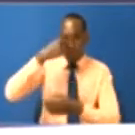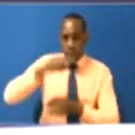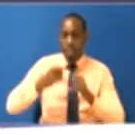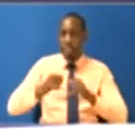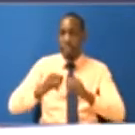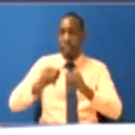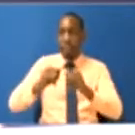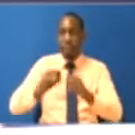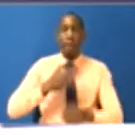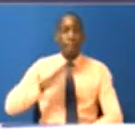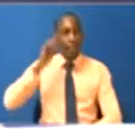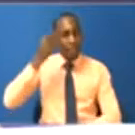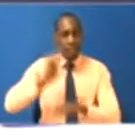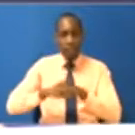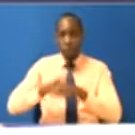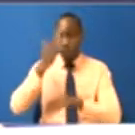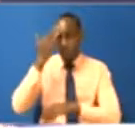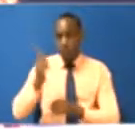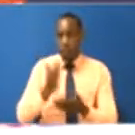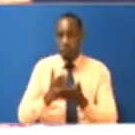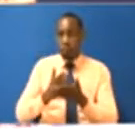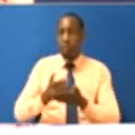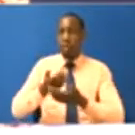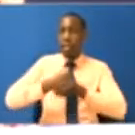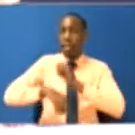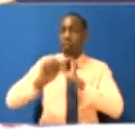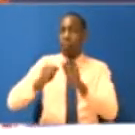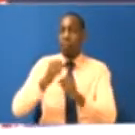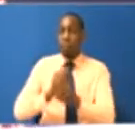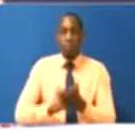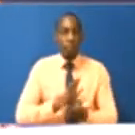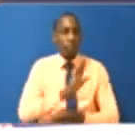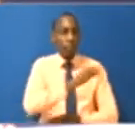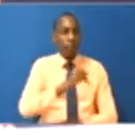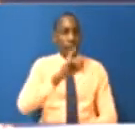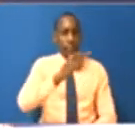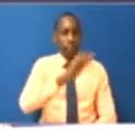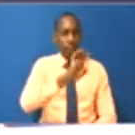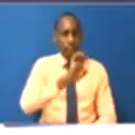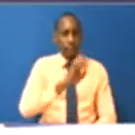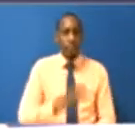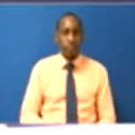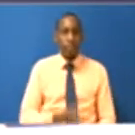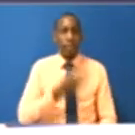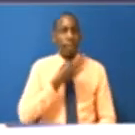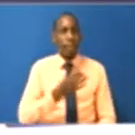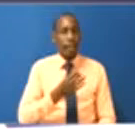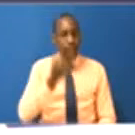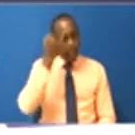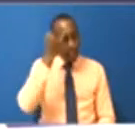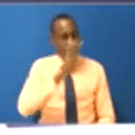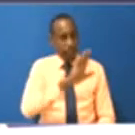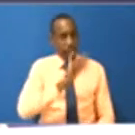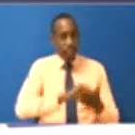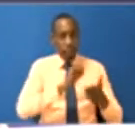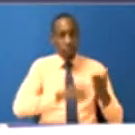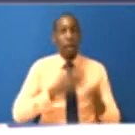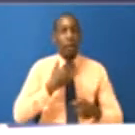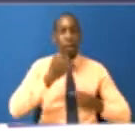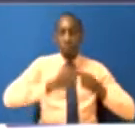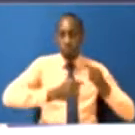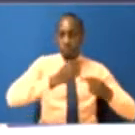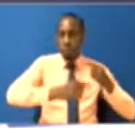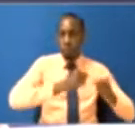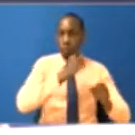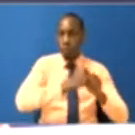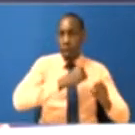implementation i think that was good because it was quite practical he got there on the other hand i liked what he said that he would like to continue